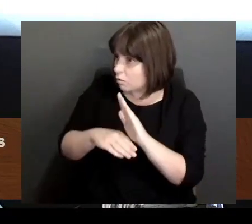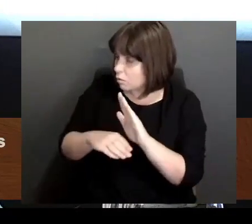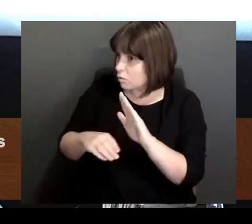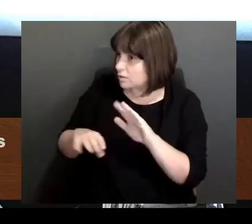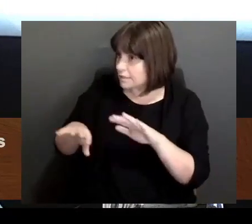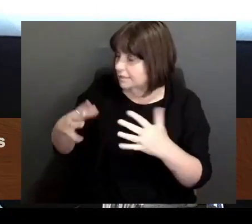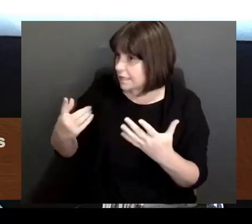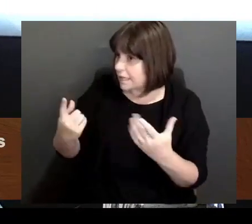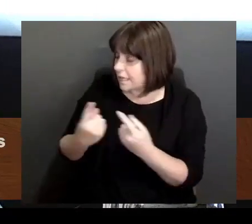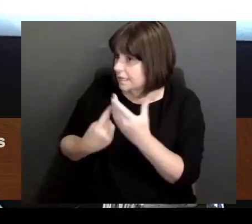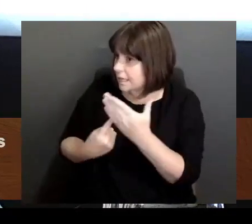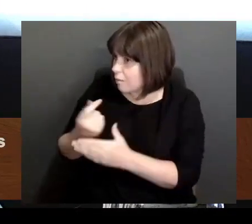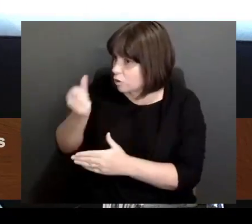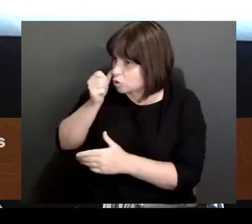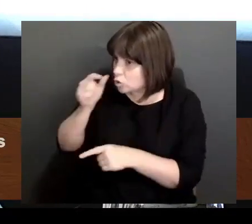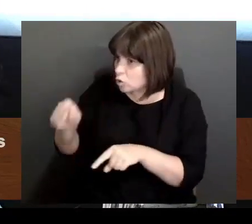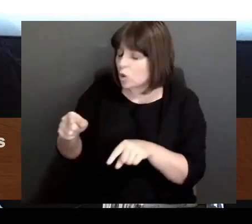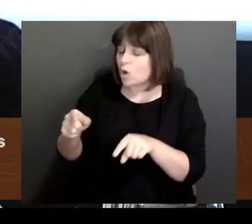mining,